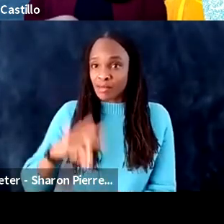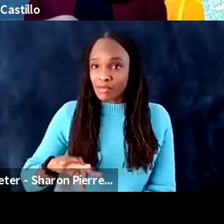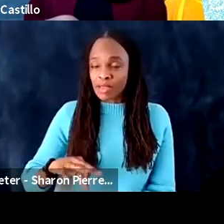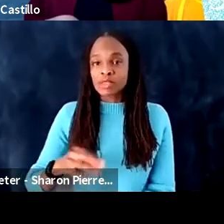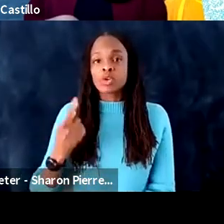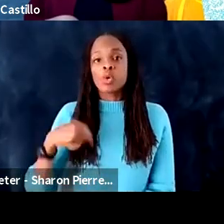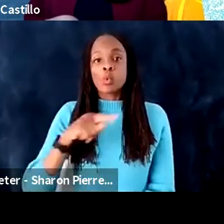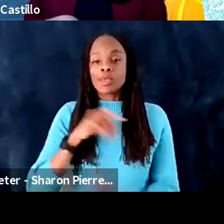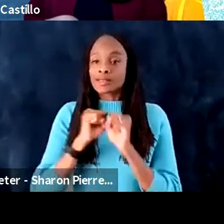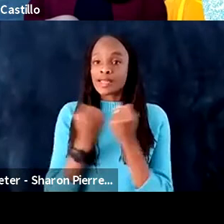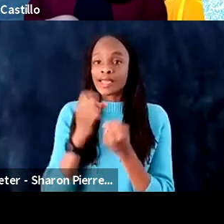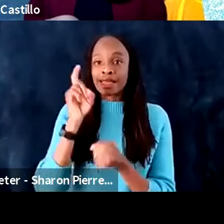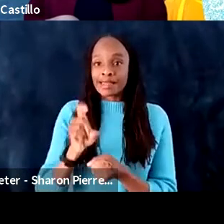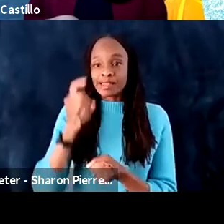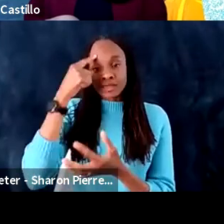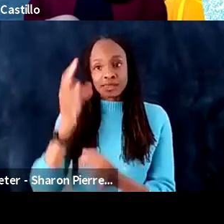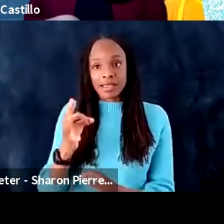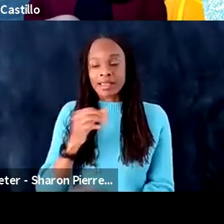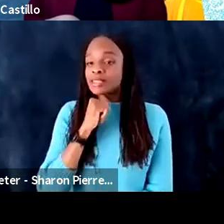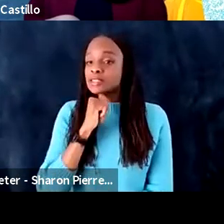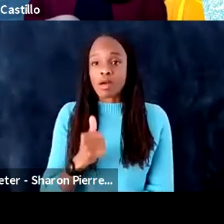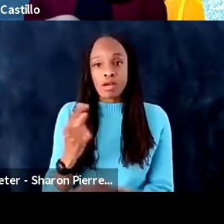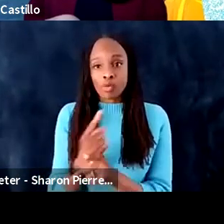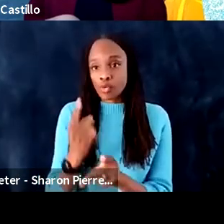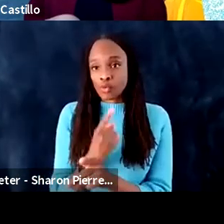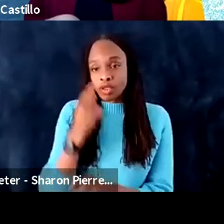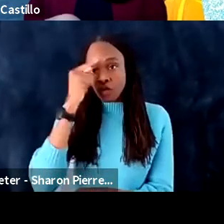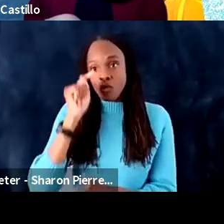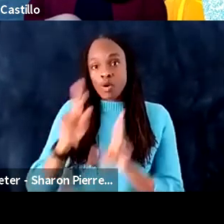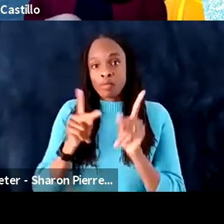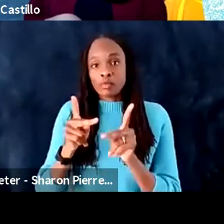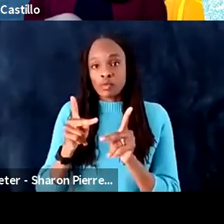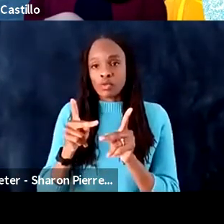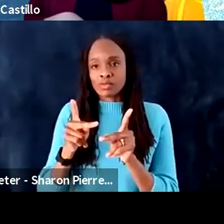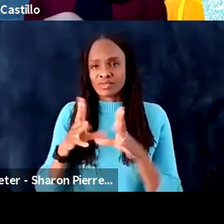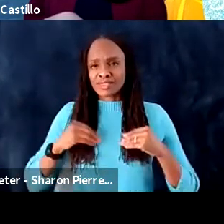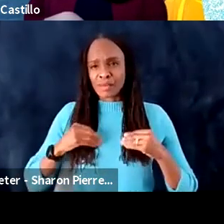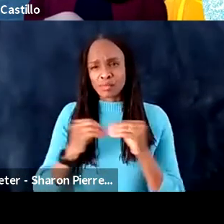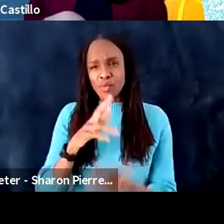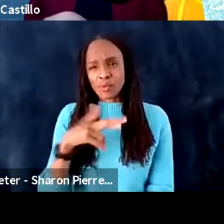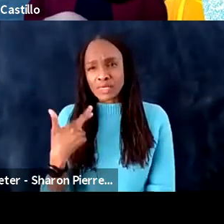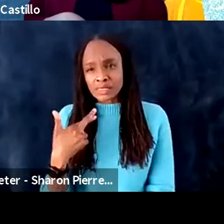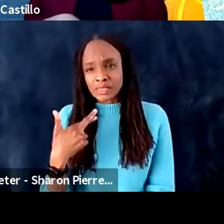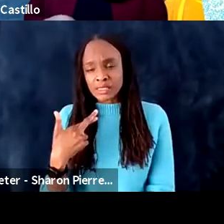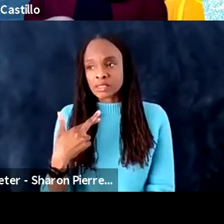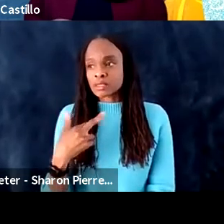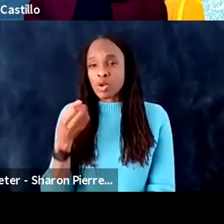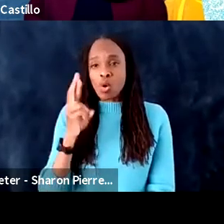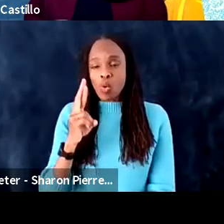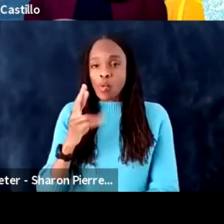decide that it is not appropriate for people to take more risks or people to improve